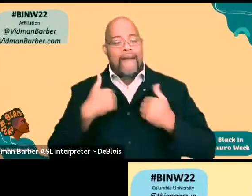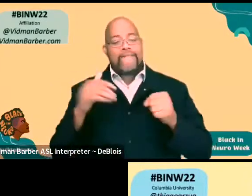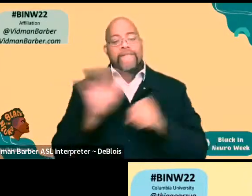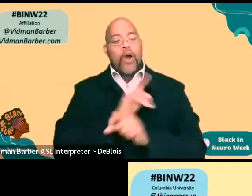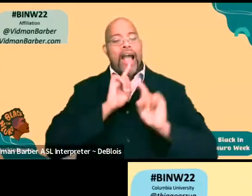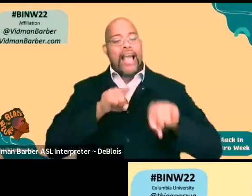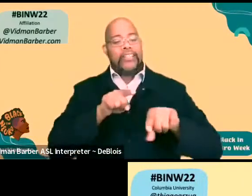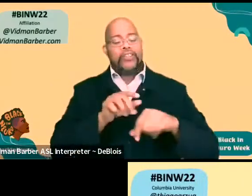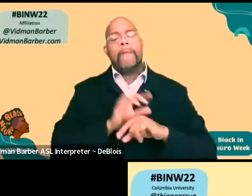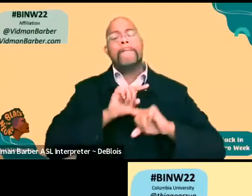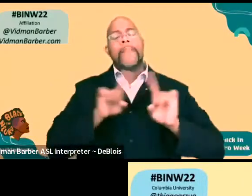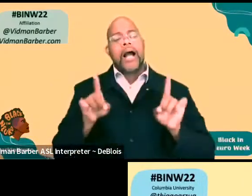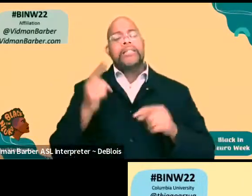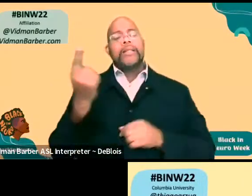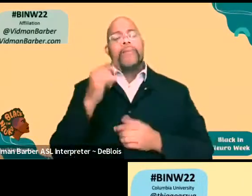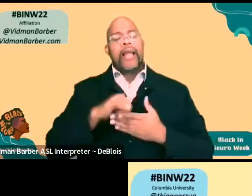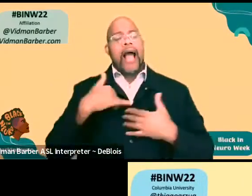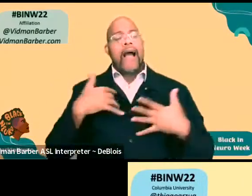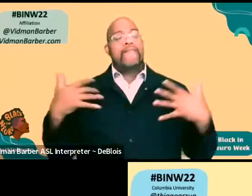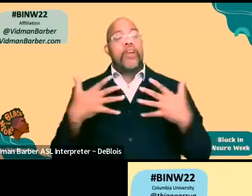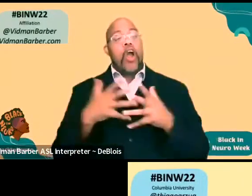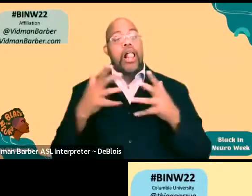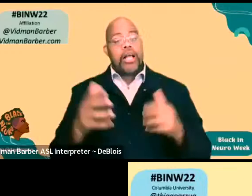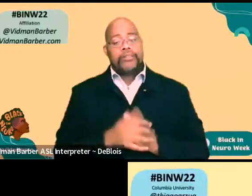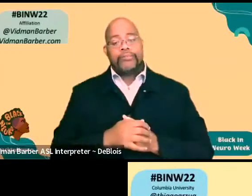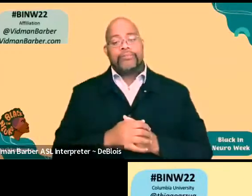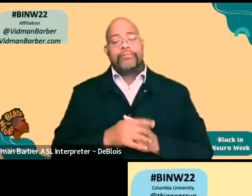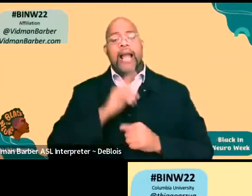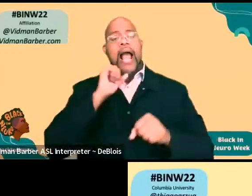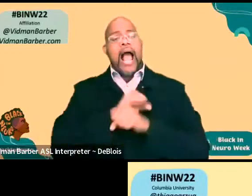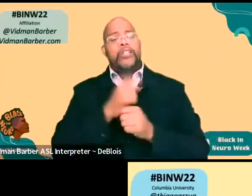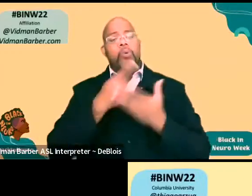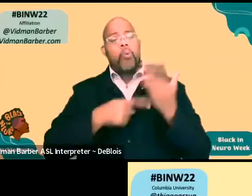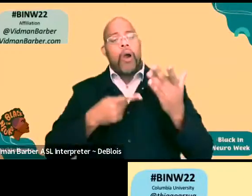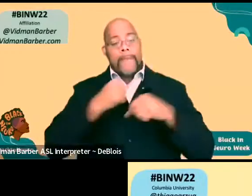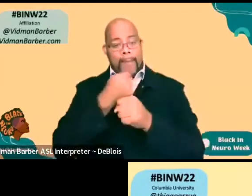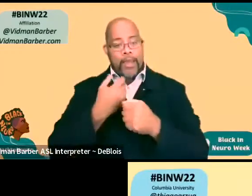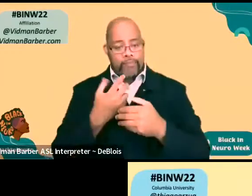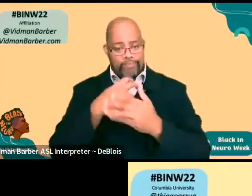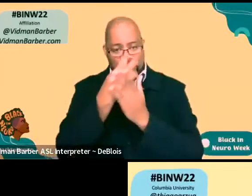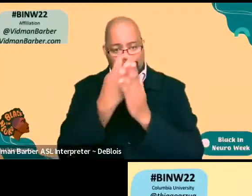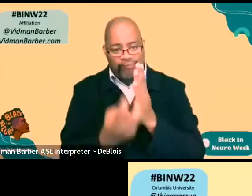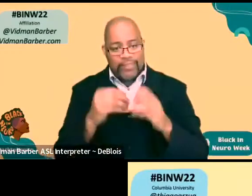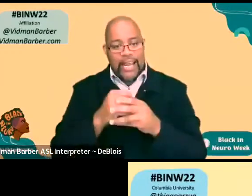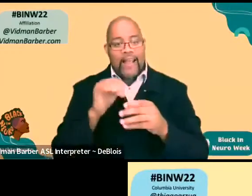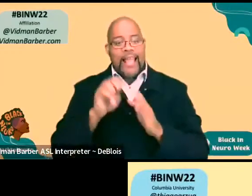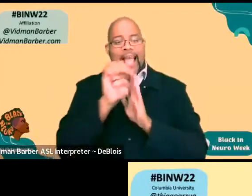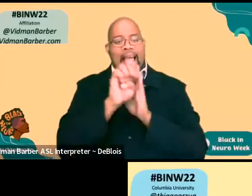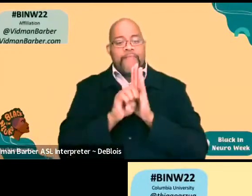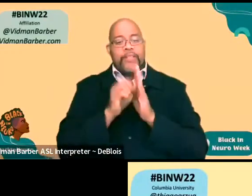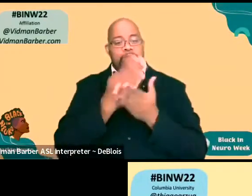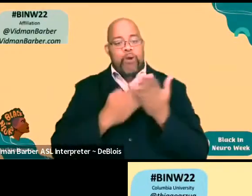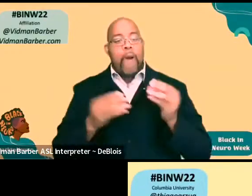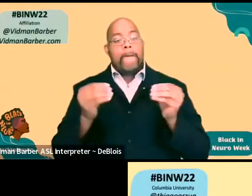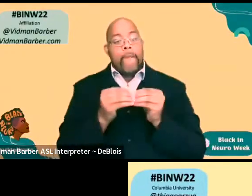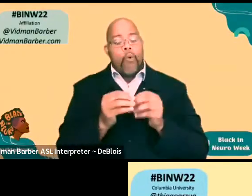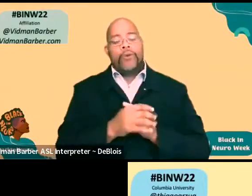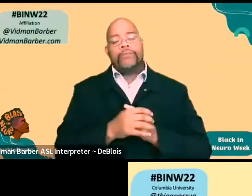answer for, but it's something I fear a lot. And it's actually what pushed me into the neuroethics space a lot more.